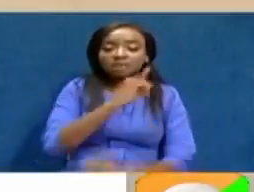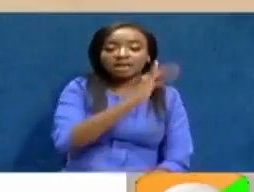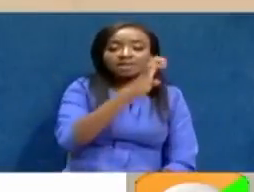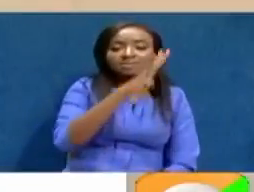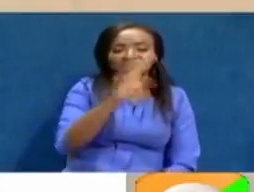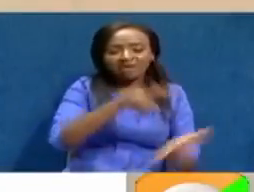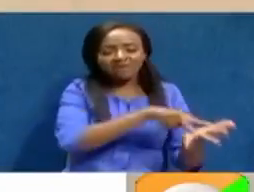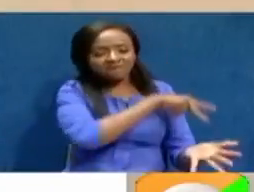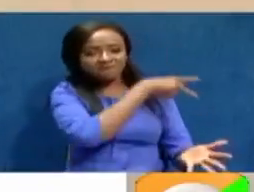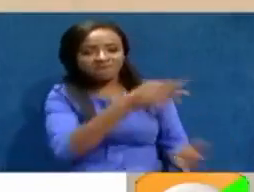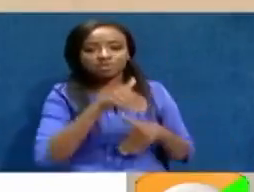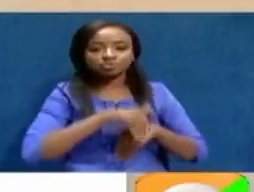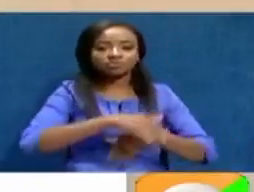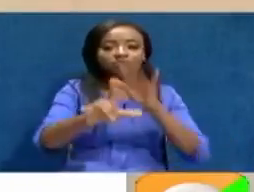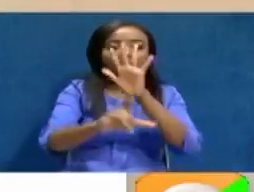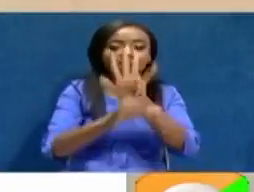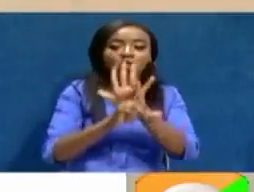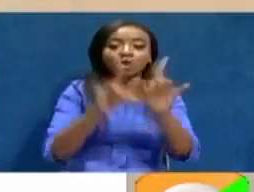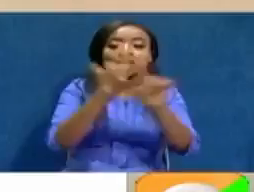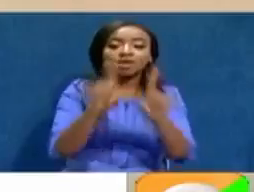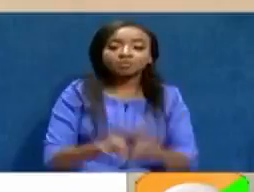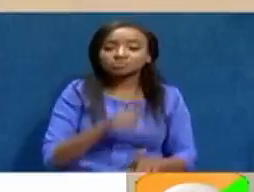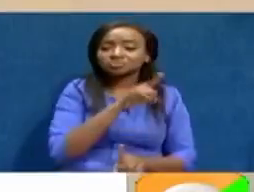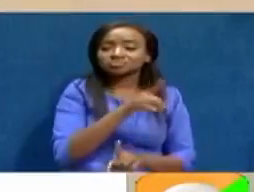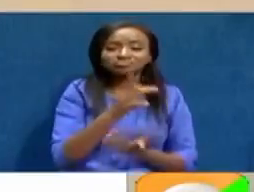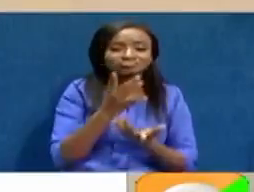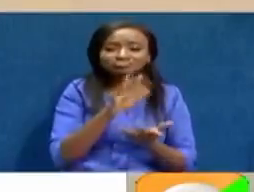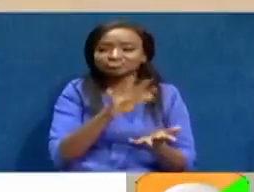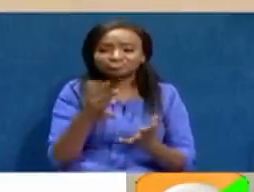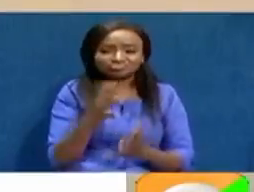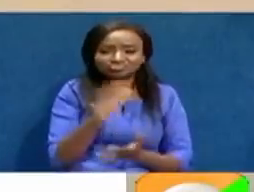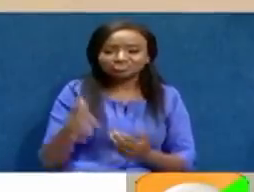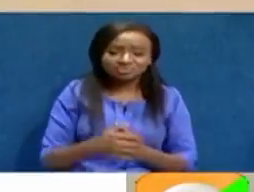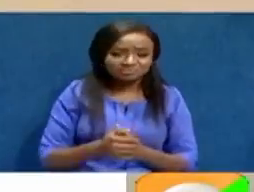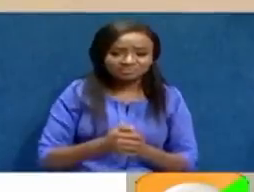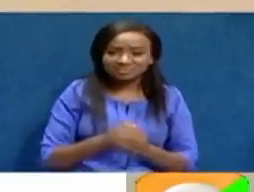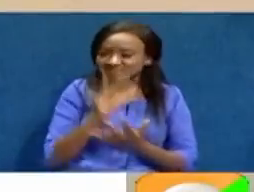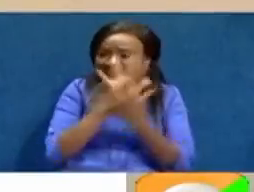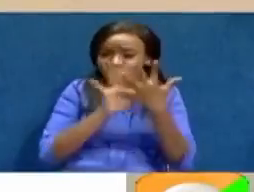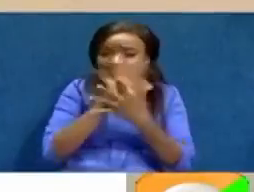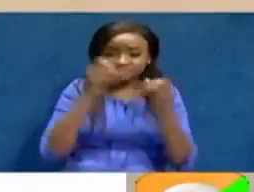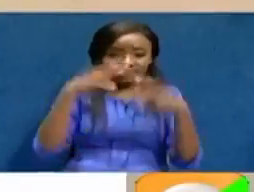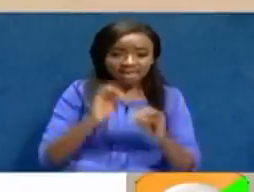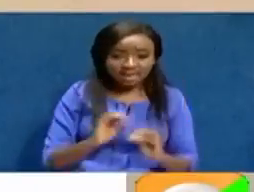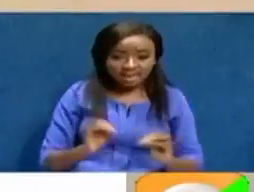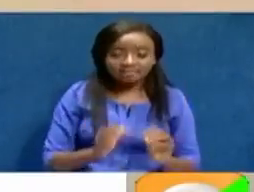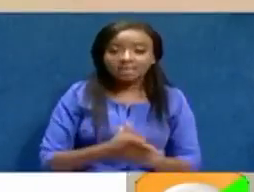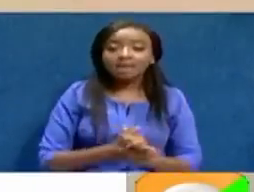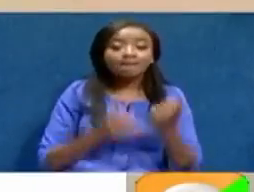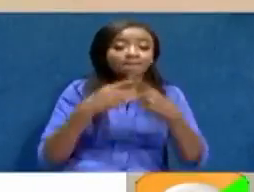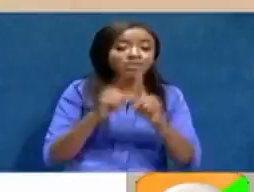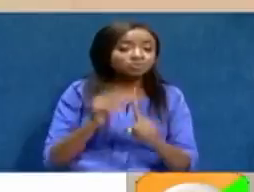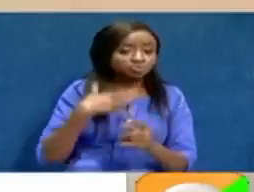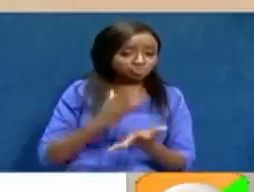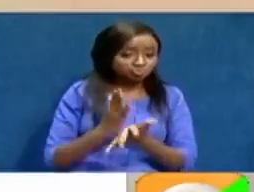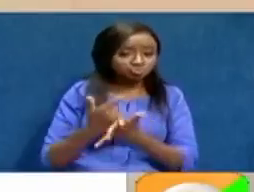of failing to follow the law and being duplicitous. Now, I recognize that there are some specific recommendations in the